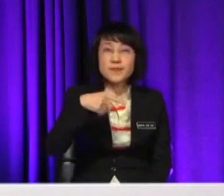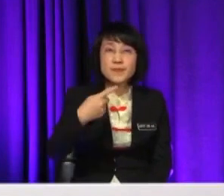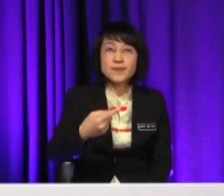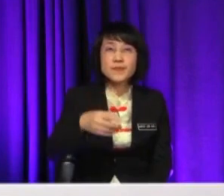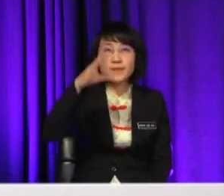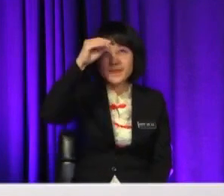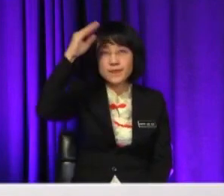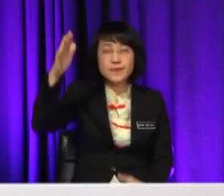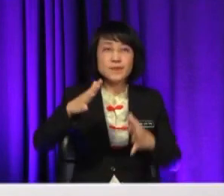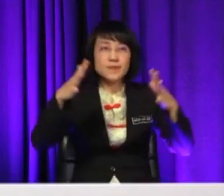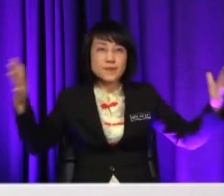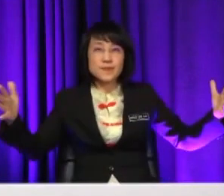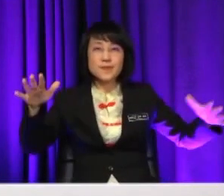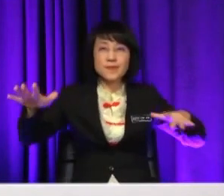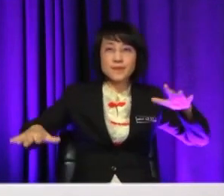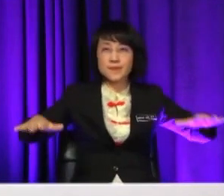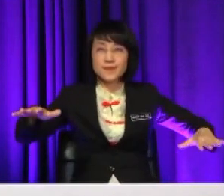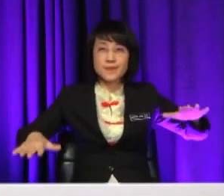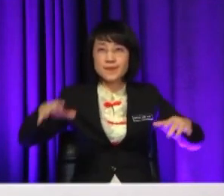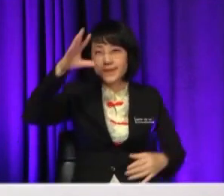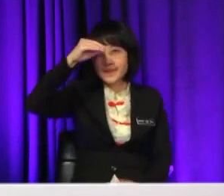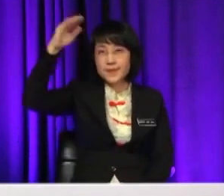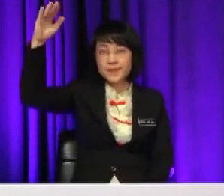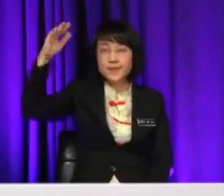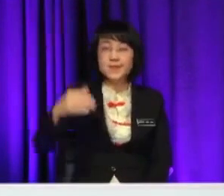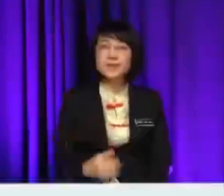is a big, clumsy man in these two stanzas?